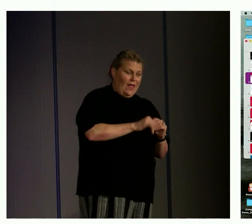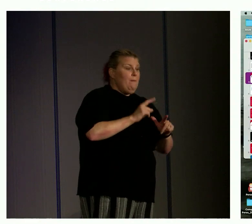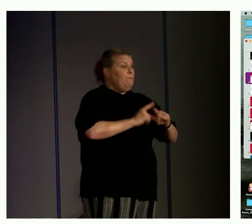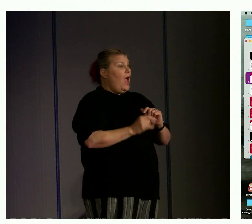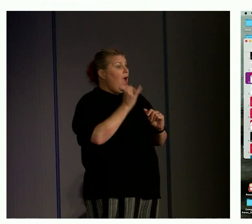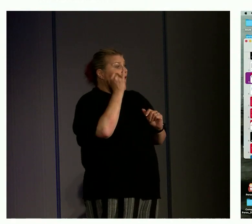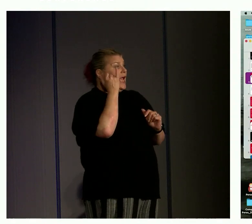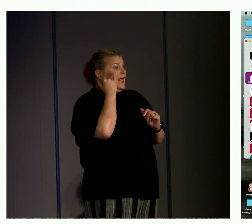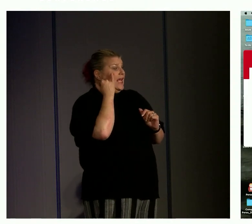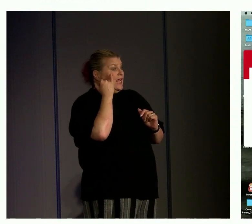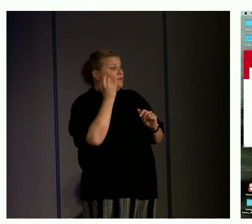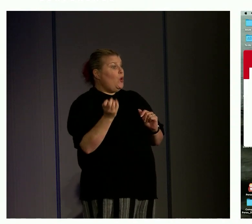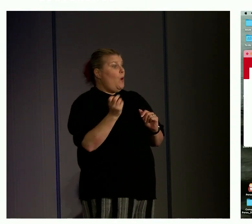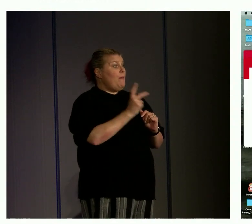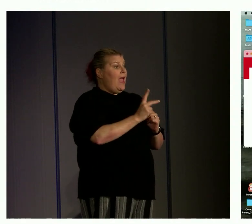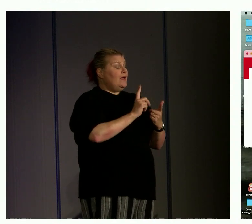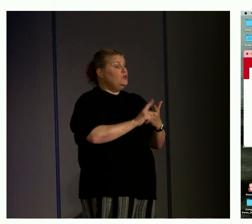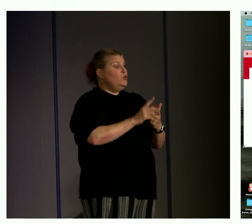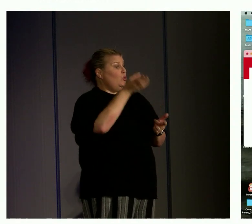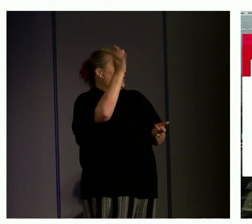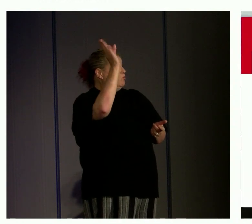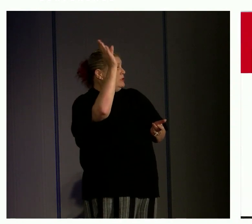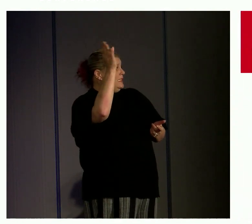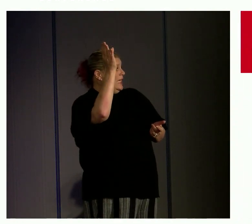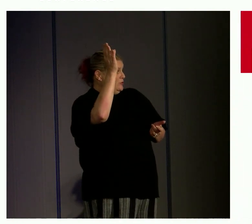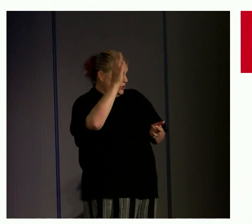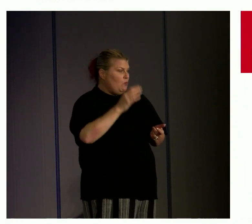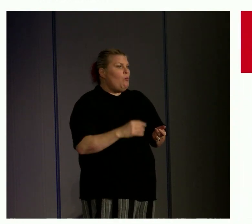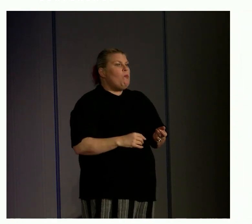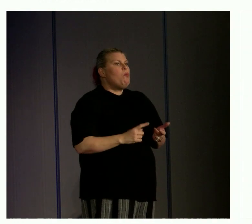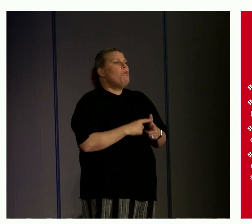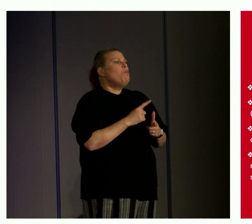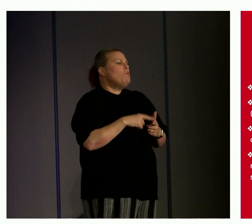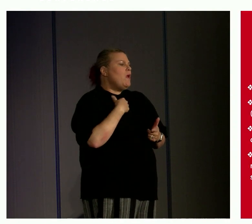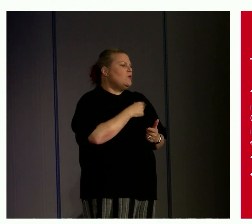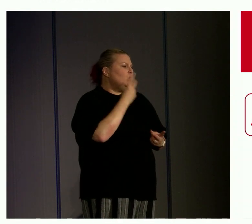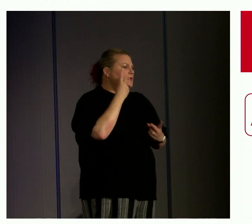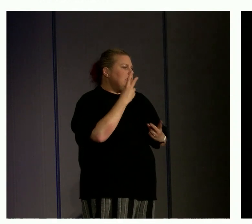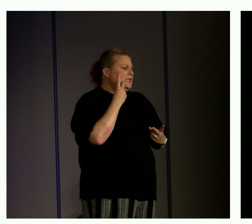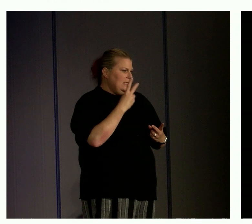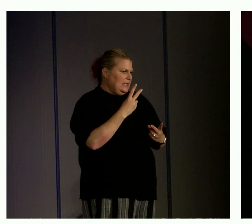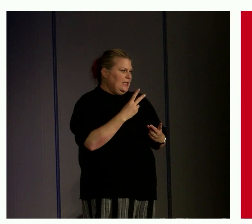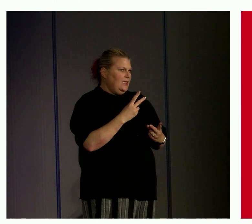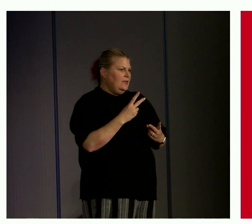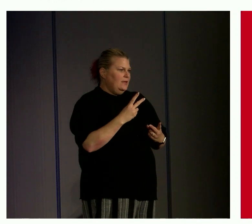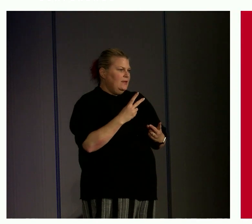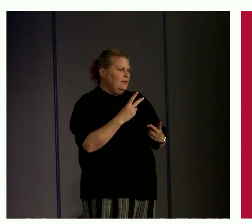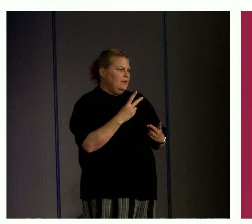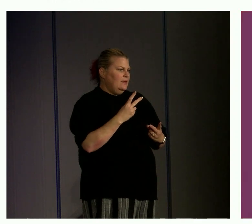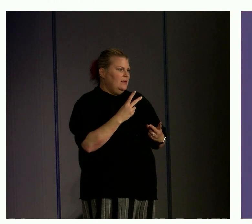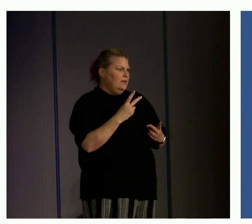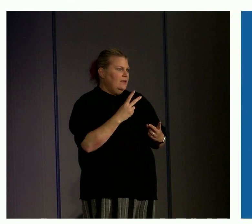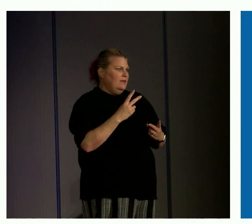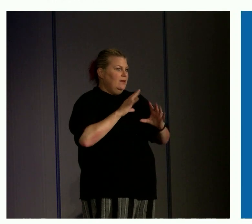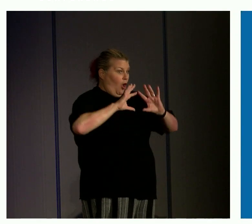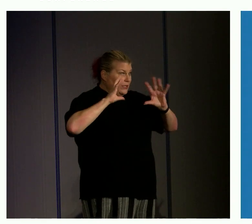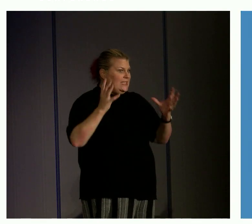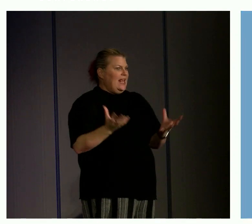go back to the presentation, we'll see together that